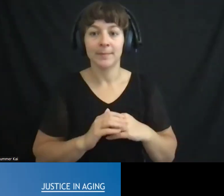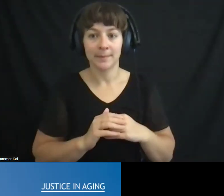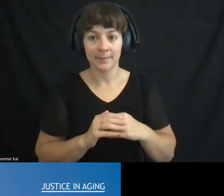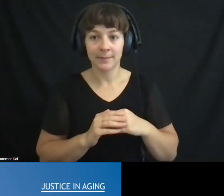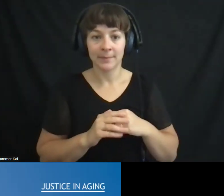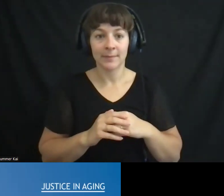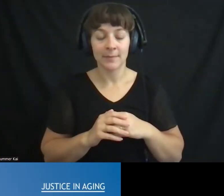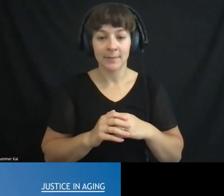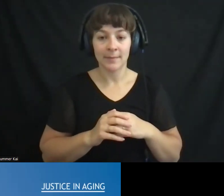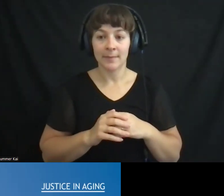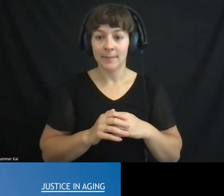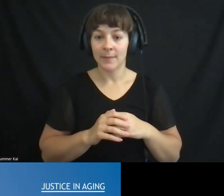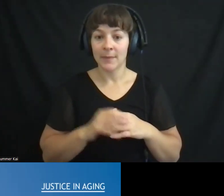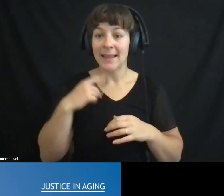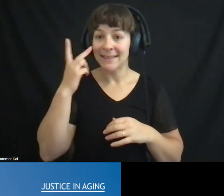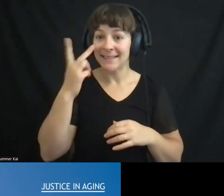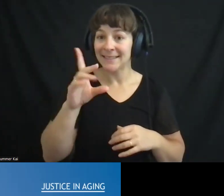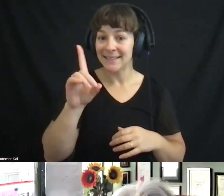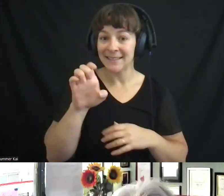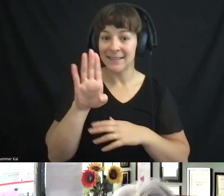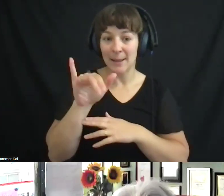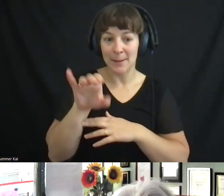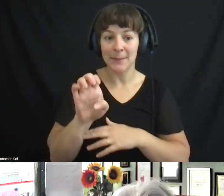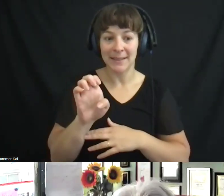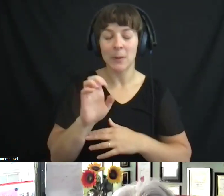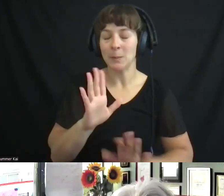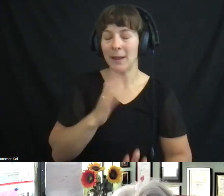I And we see have Debbie. Debbie. Oh, sorry. I'm going to go on mute now.